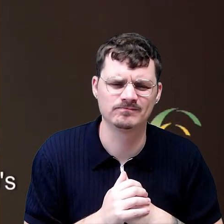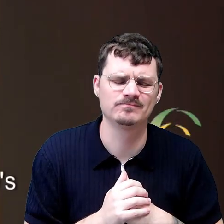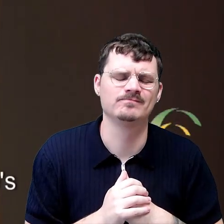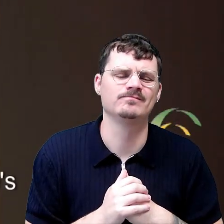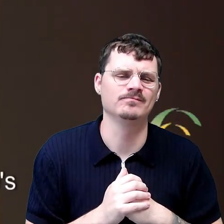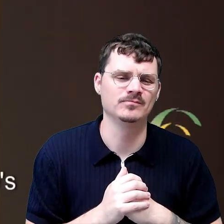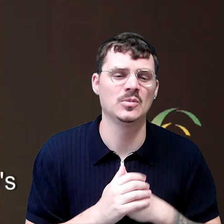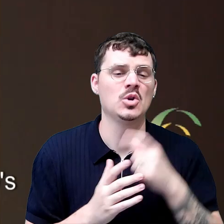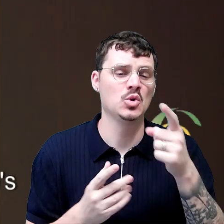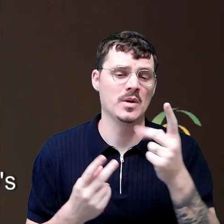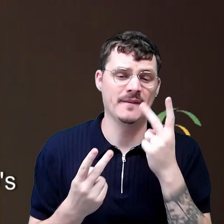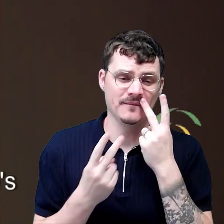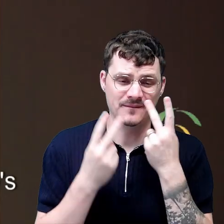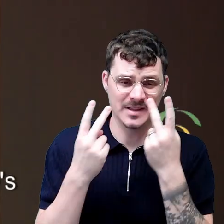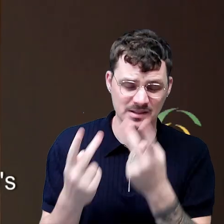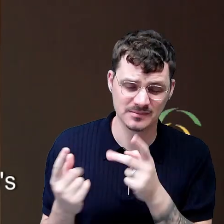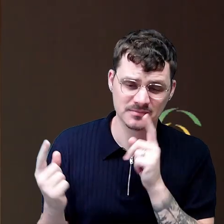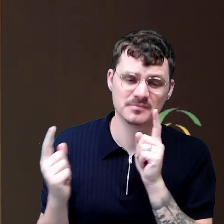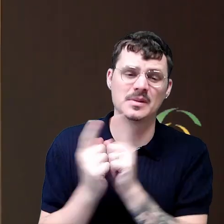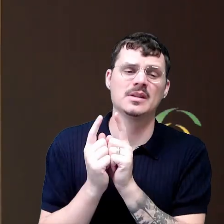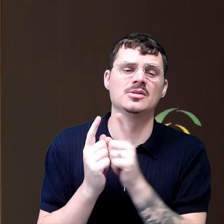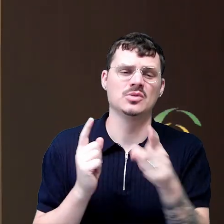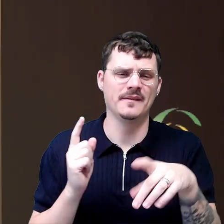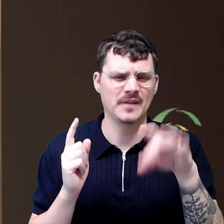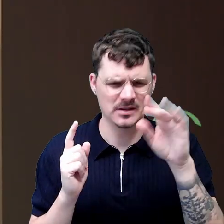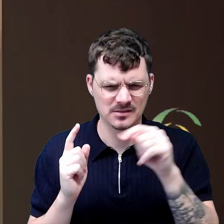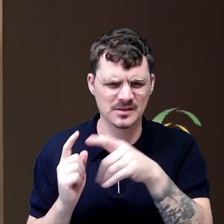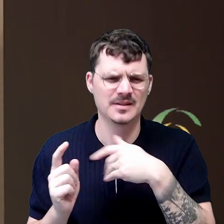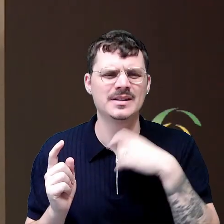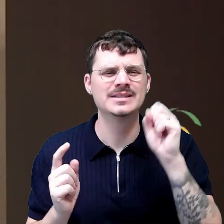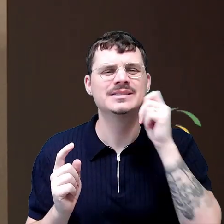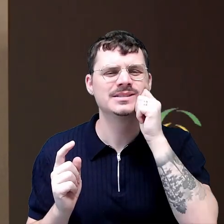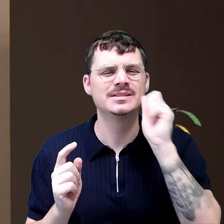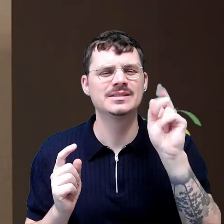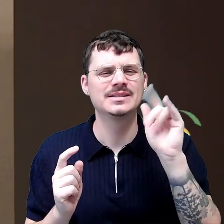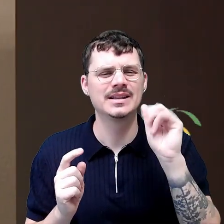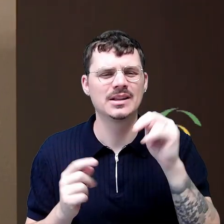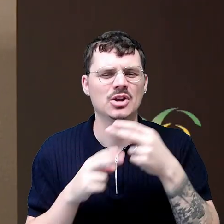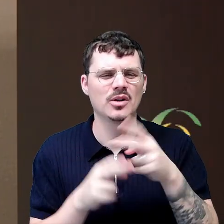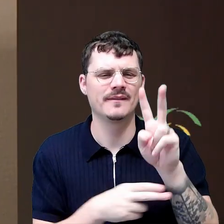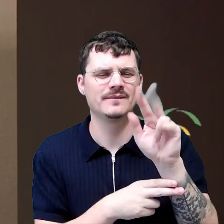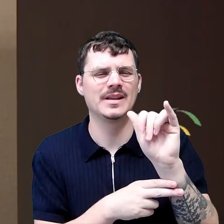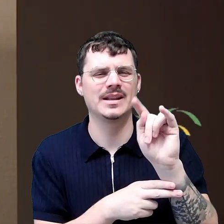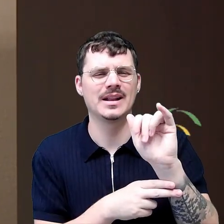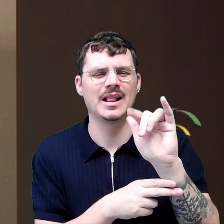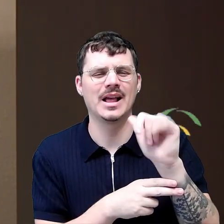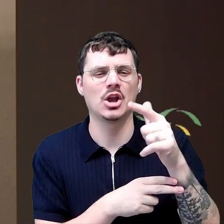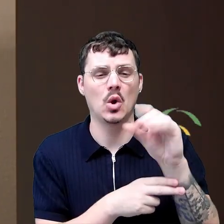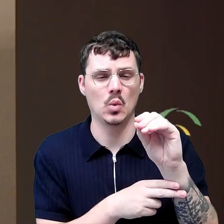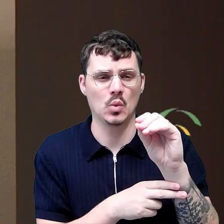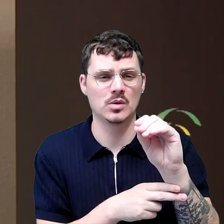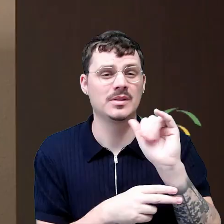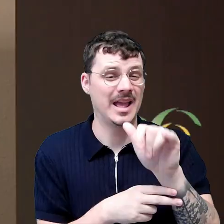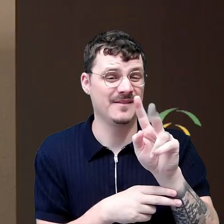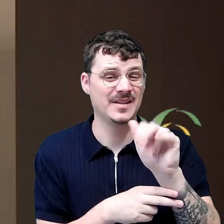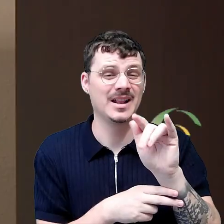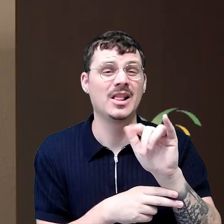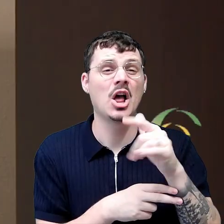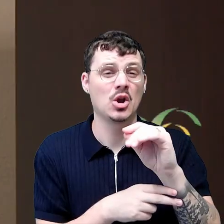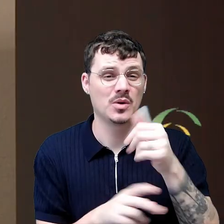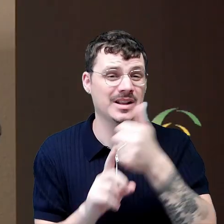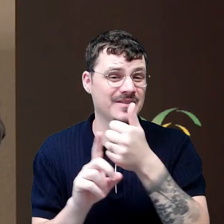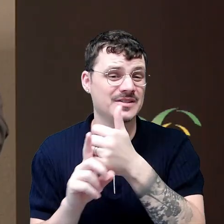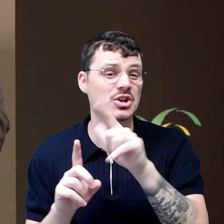When you visit with him, you discover he's got some skin changes called vitiligo. Vitiligo is